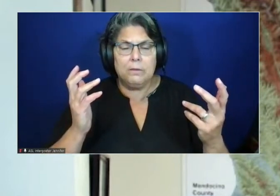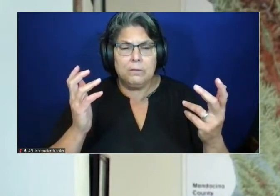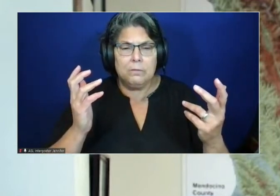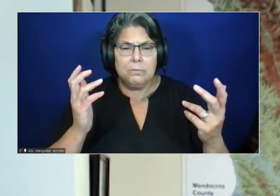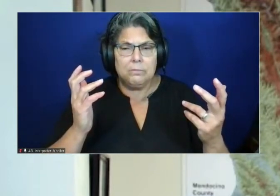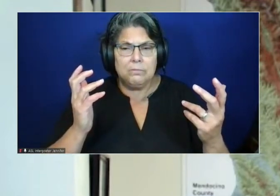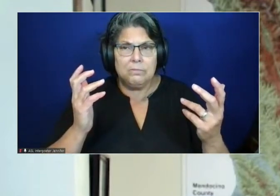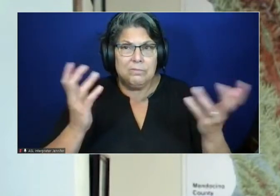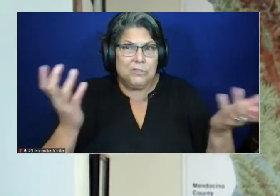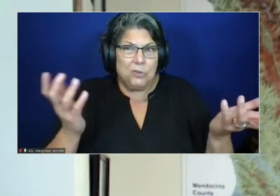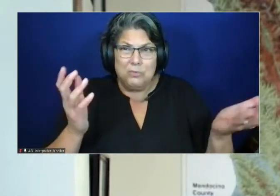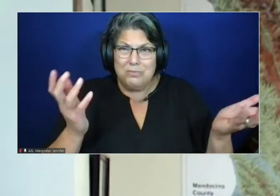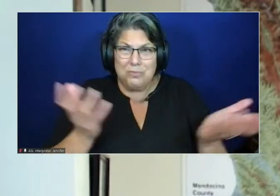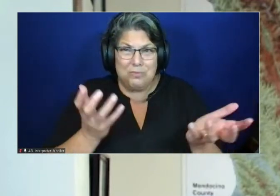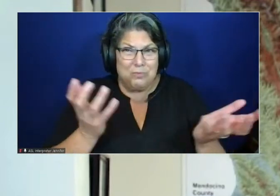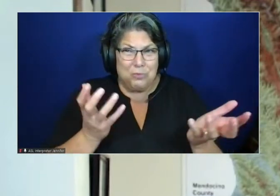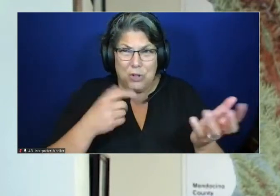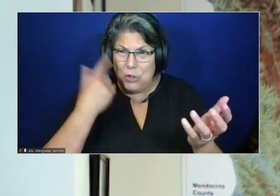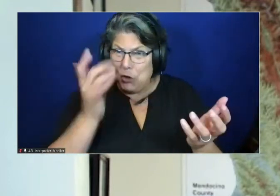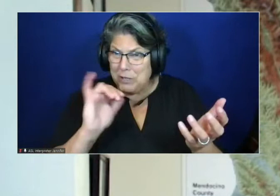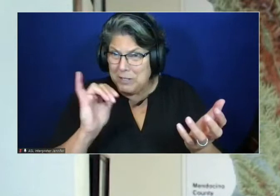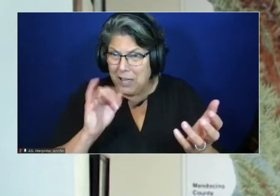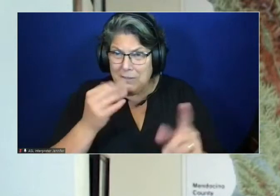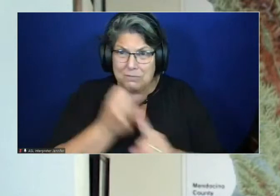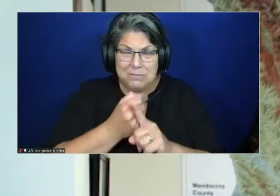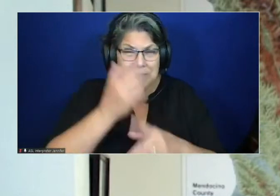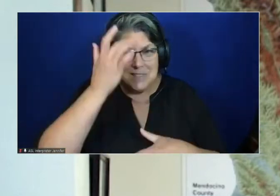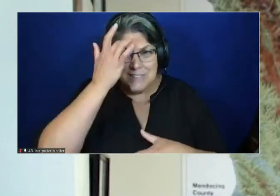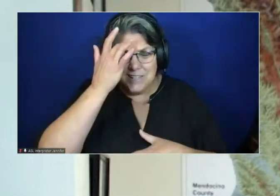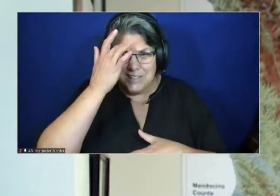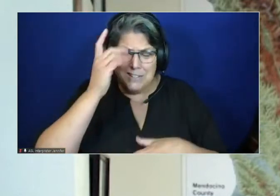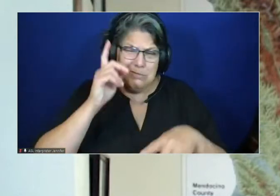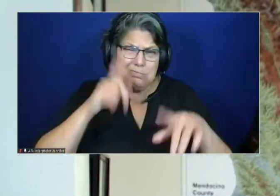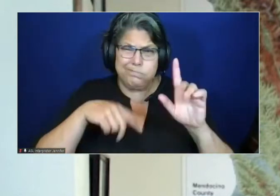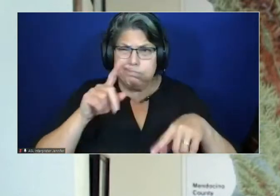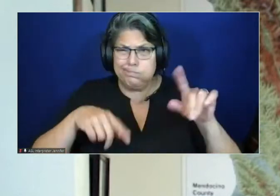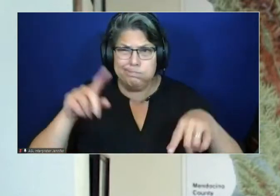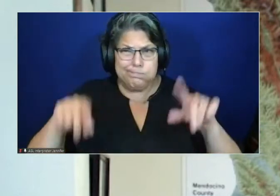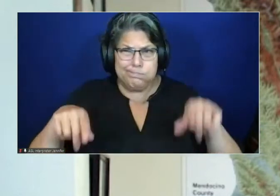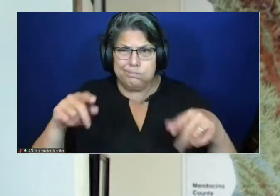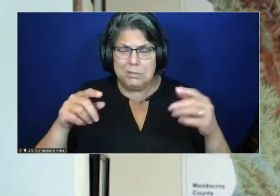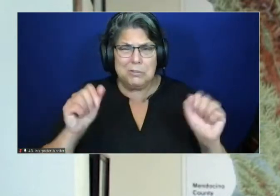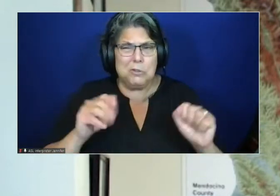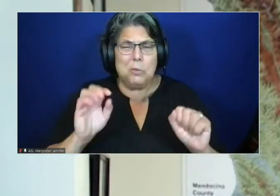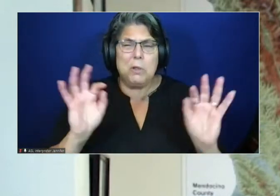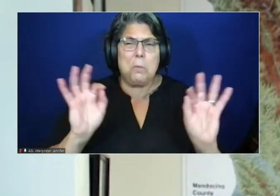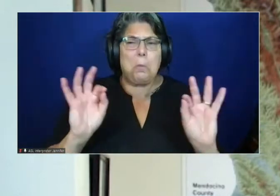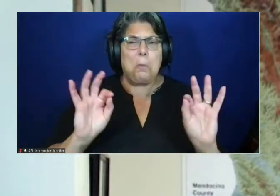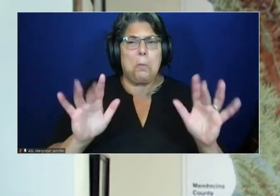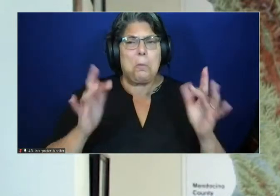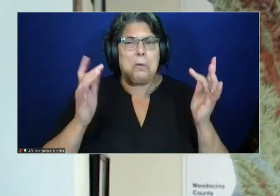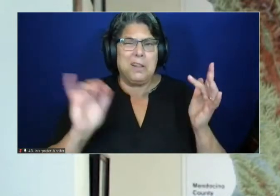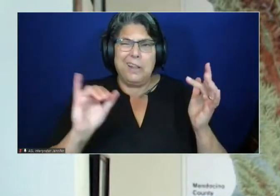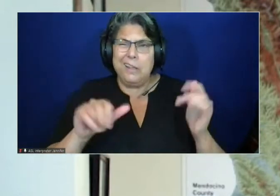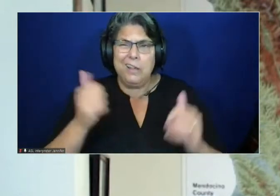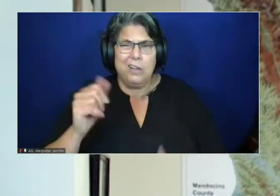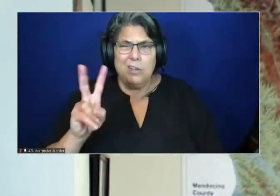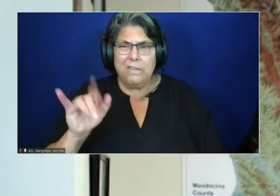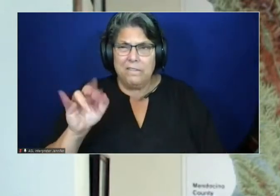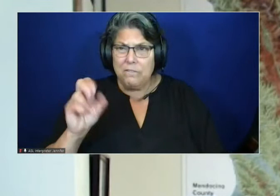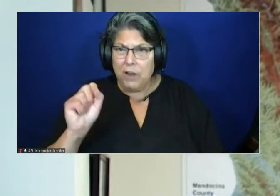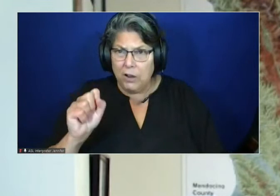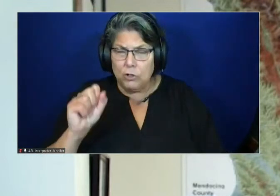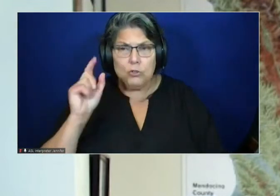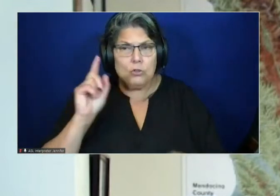of symptoms that you have vary from as mild as any other virus to